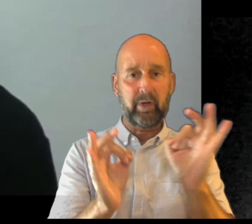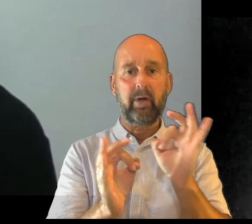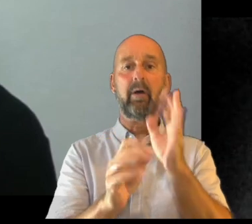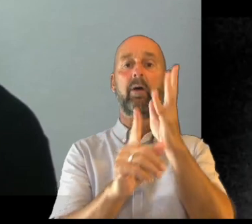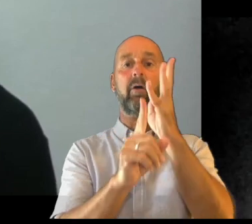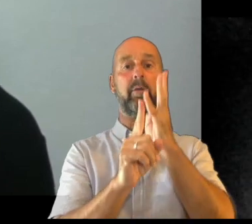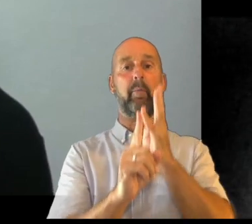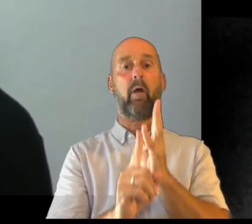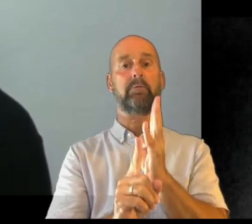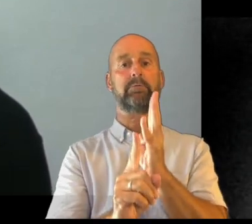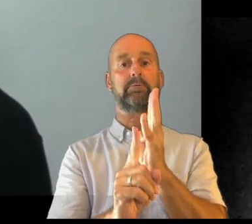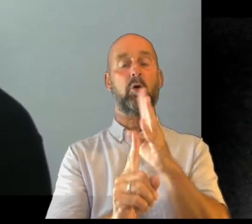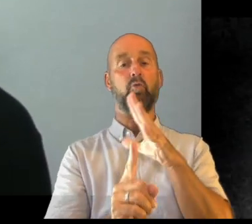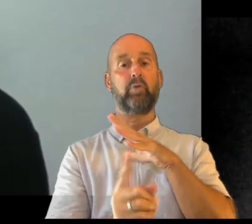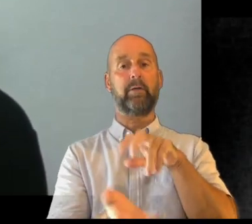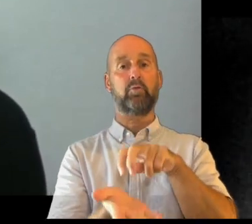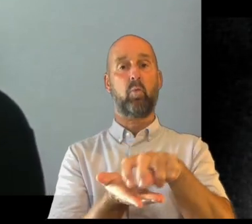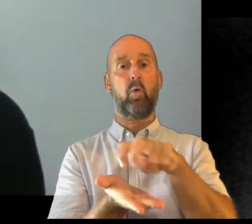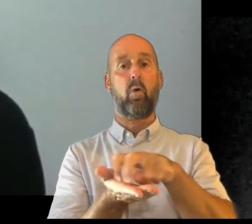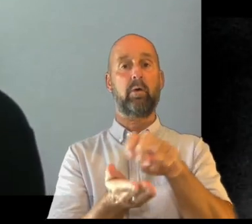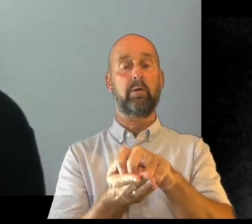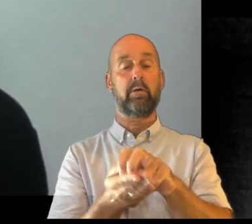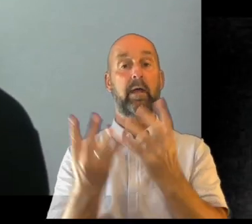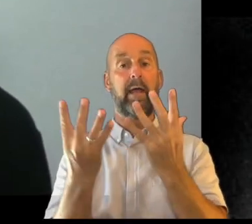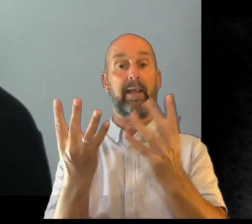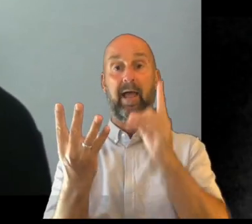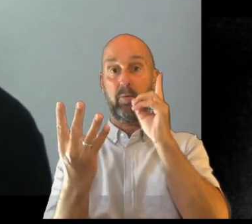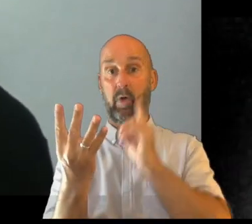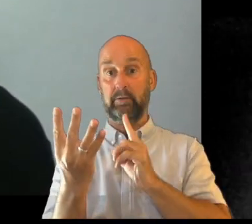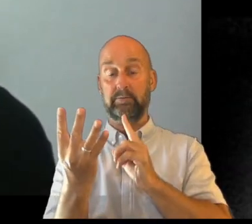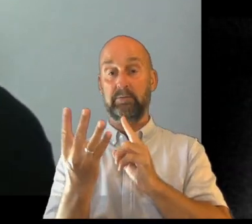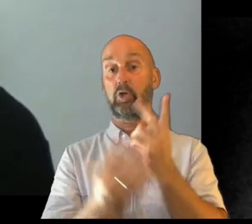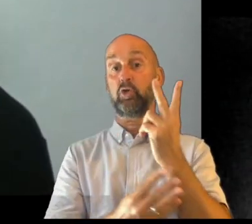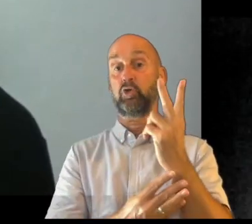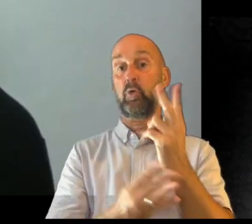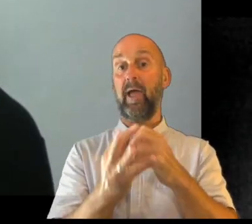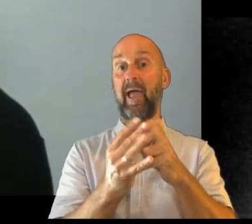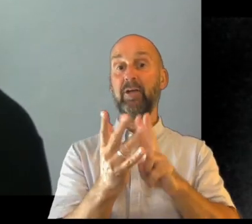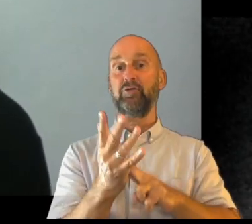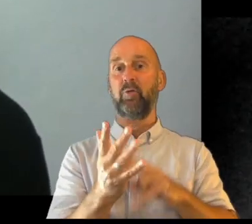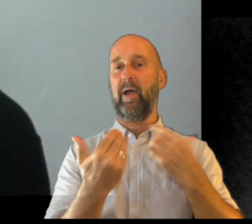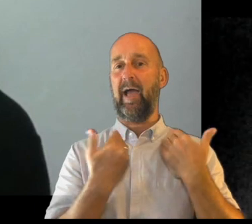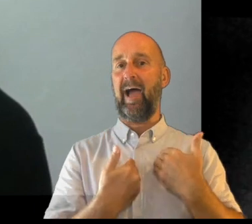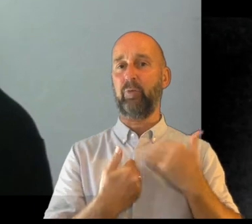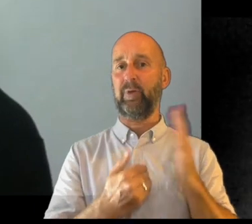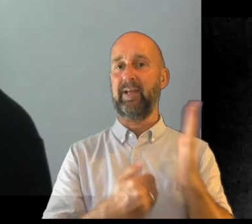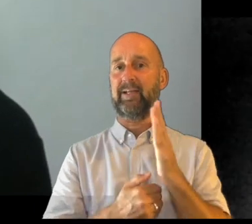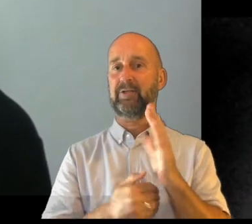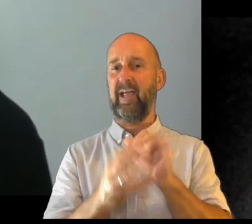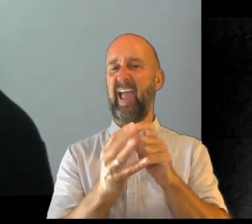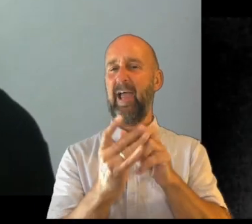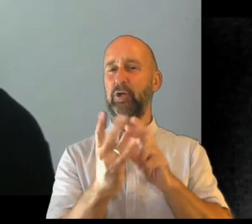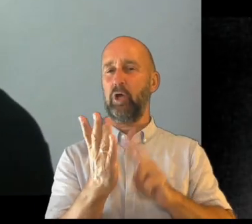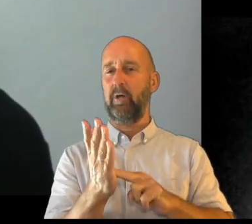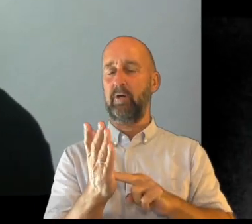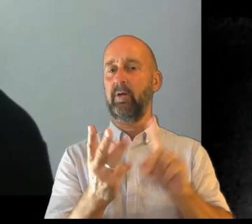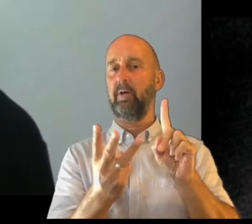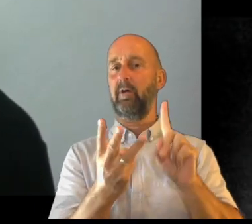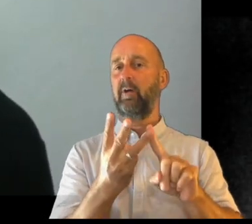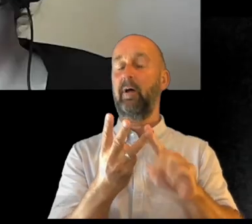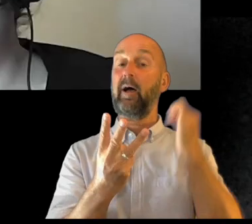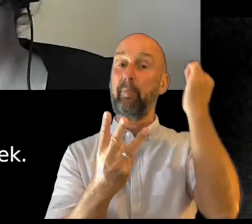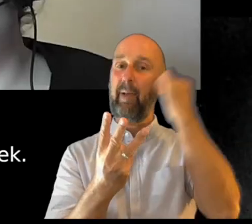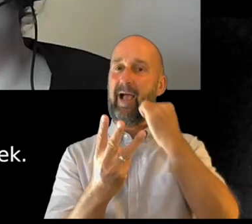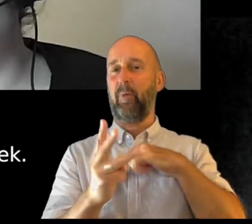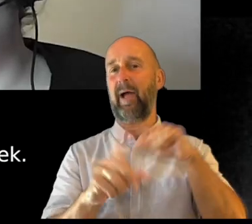models line to walk. 9 white girls, 2 Asians for the affluent East Asian market, 1 black for diversity